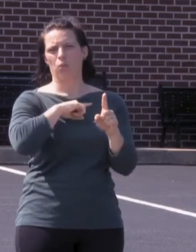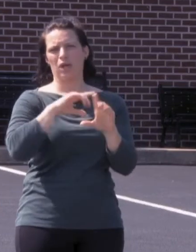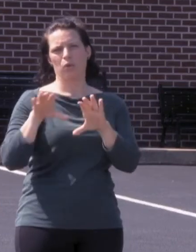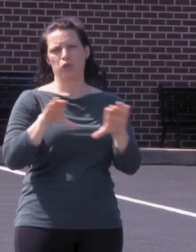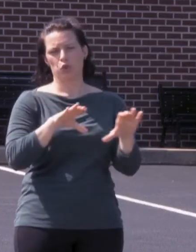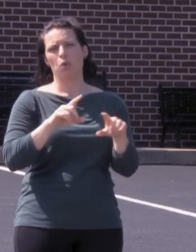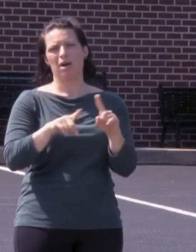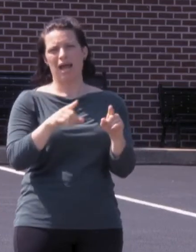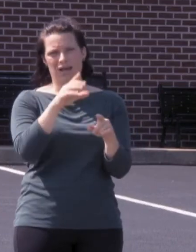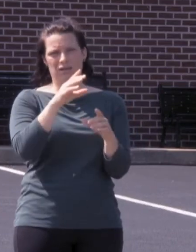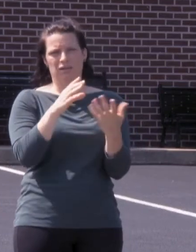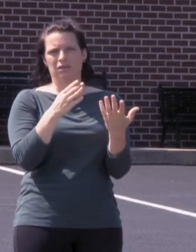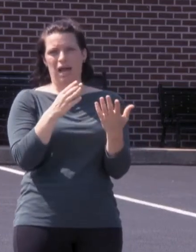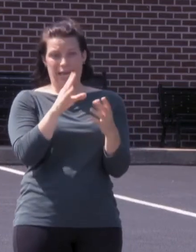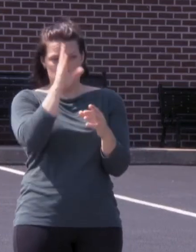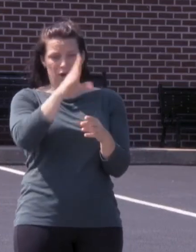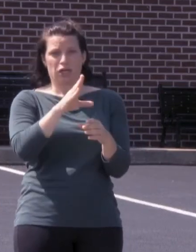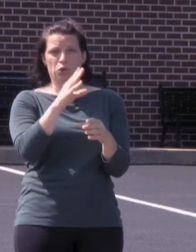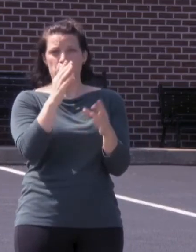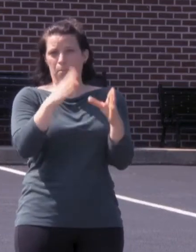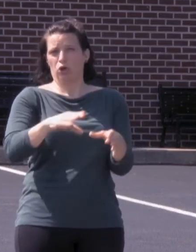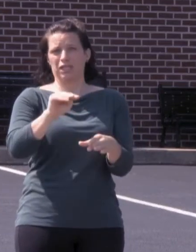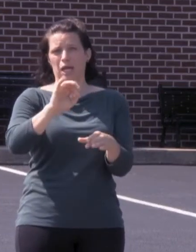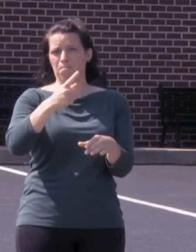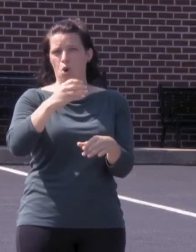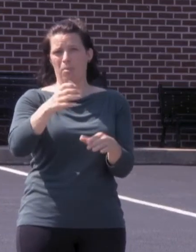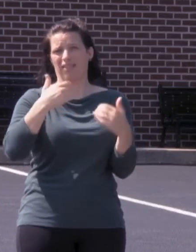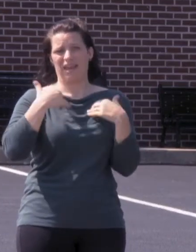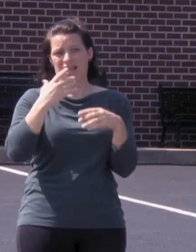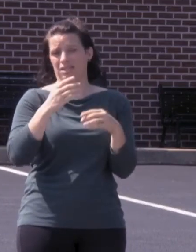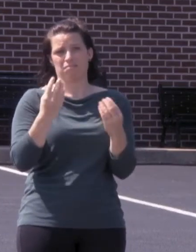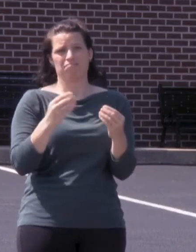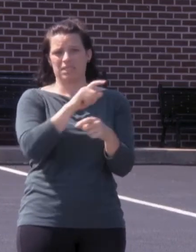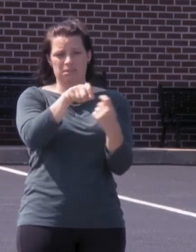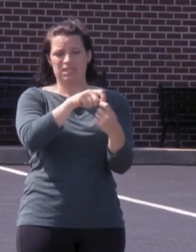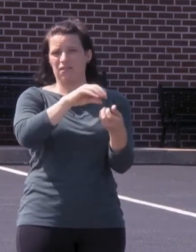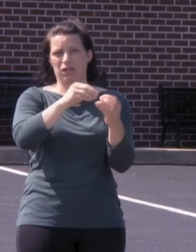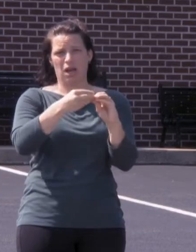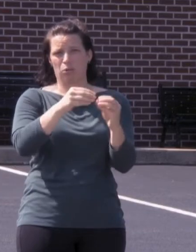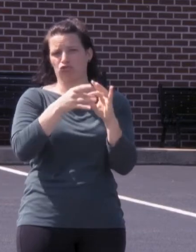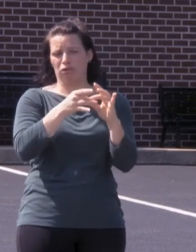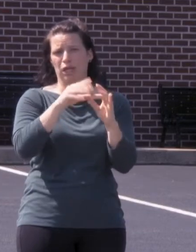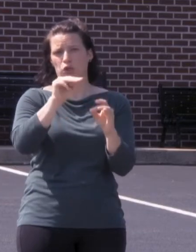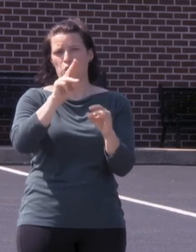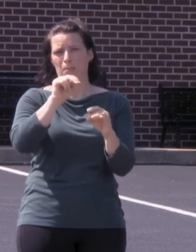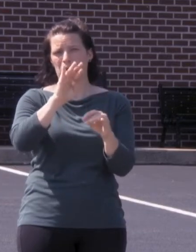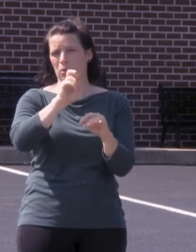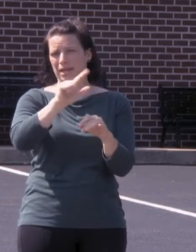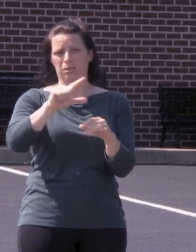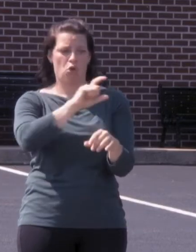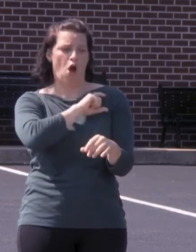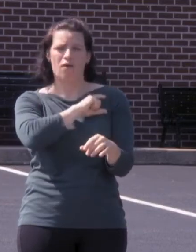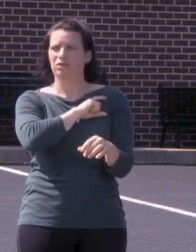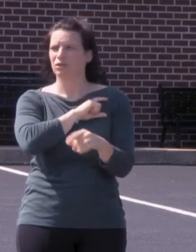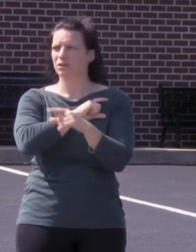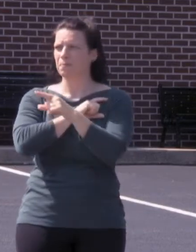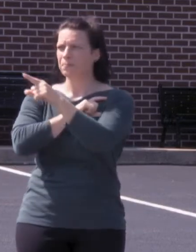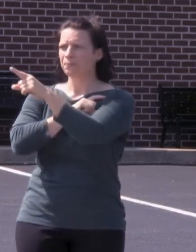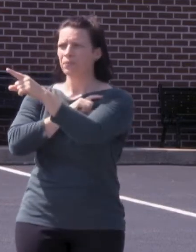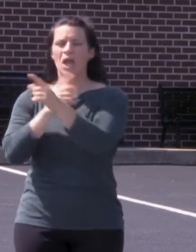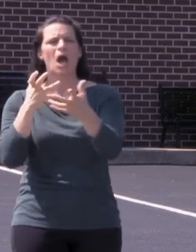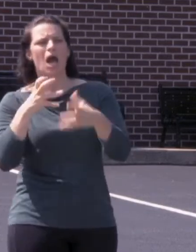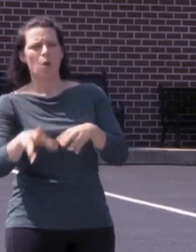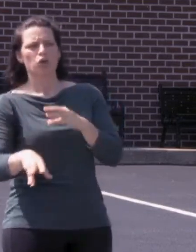can direct you to somebody in MOPEC, maybe they have some additional numbers in terms of municipal officers who... Yeah, I would just add